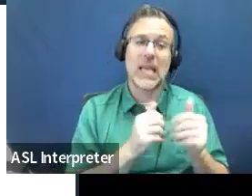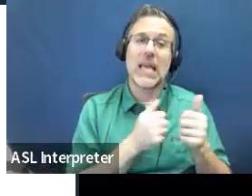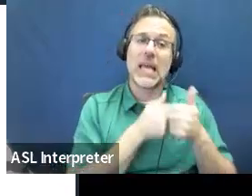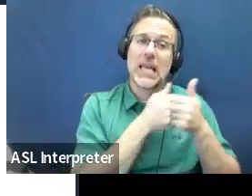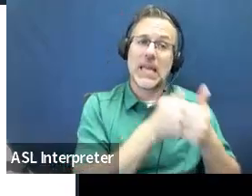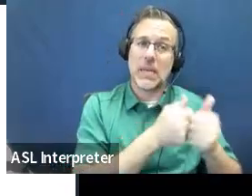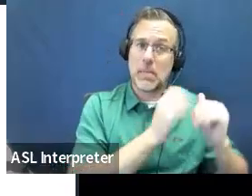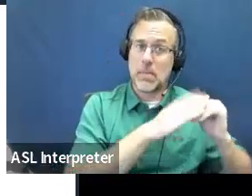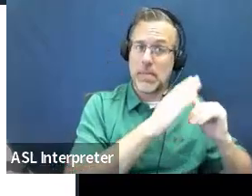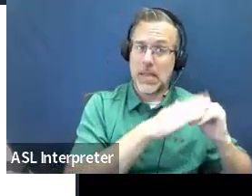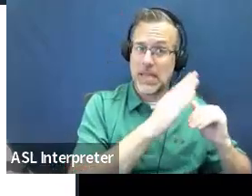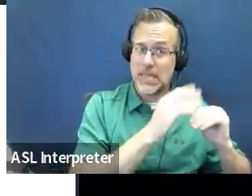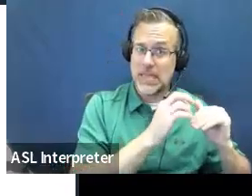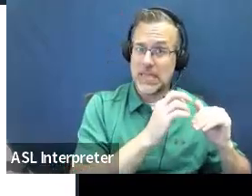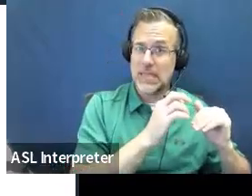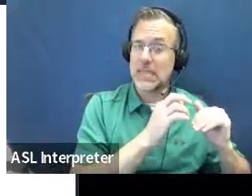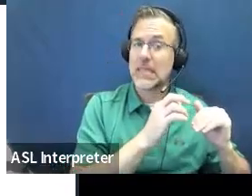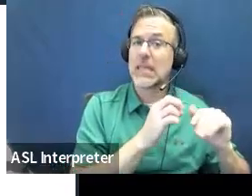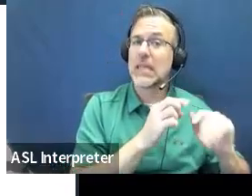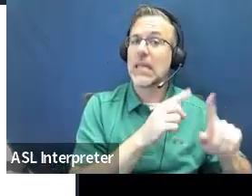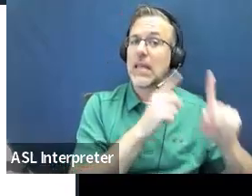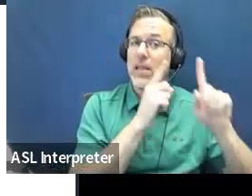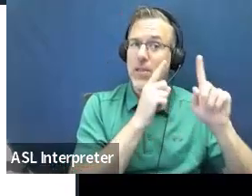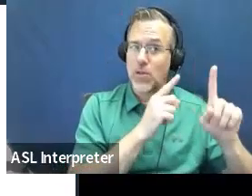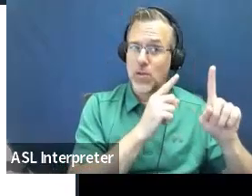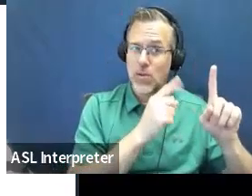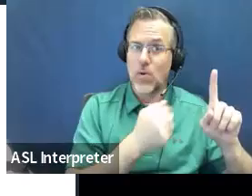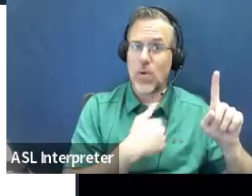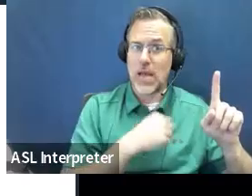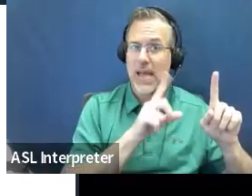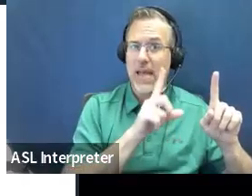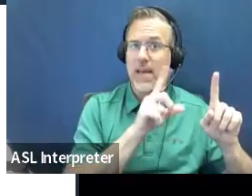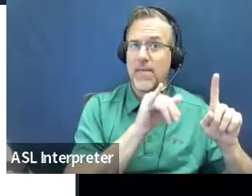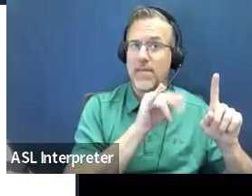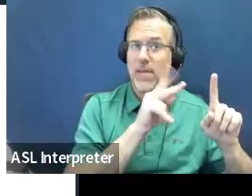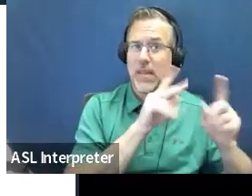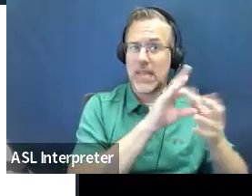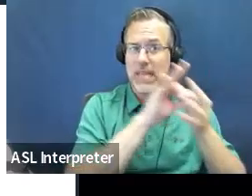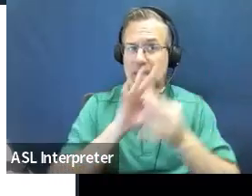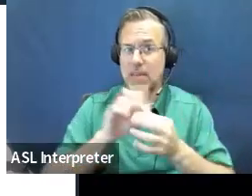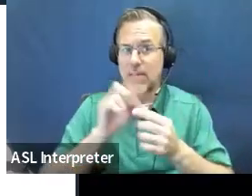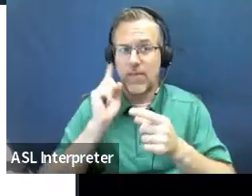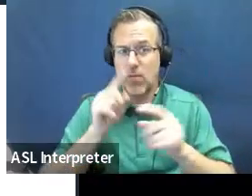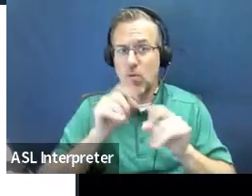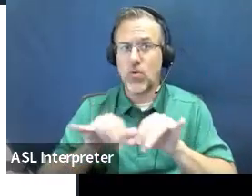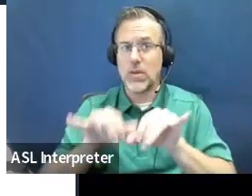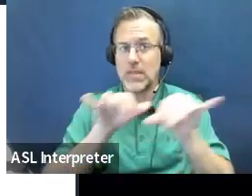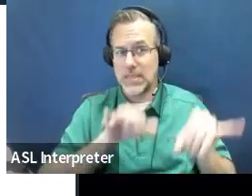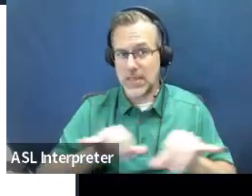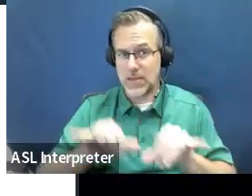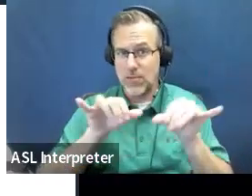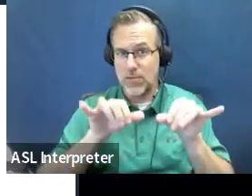compliance is that the goal has a link to a standard. Okay.